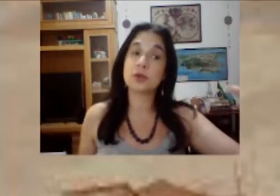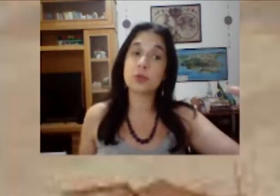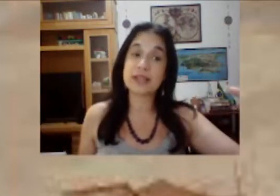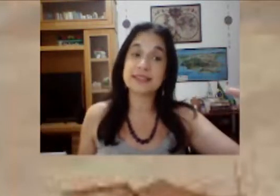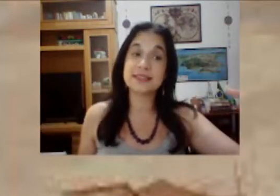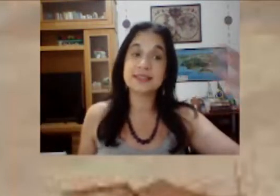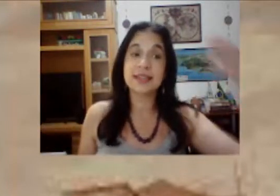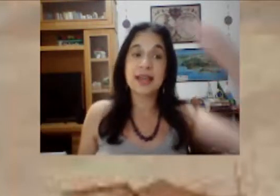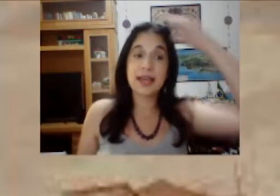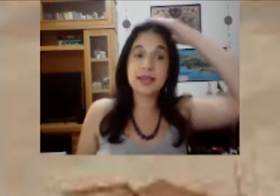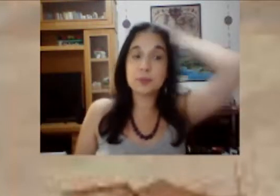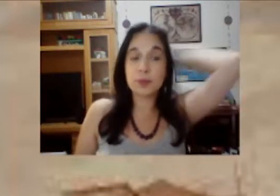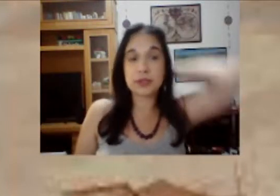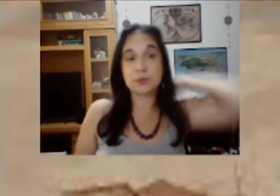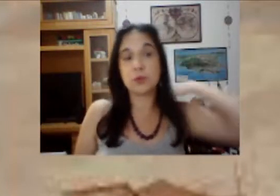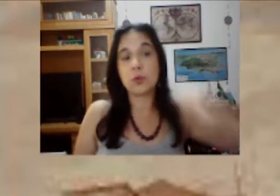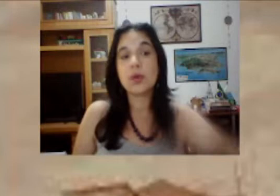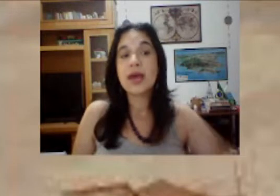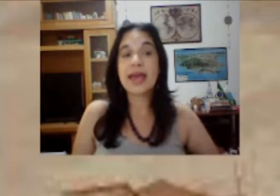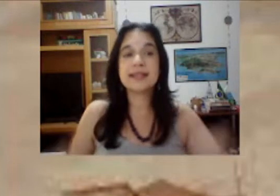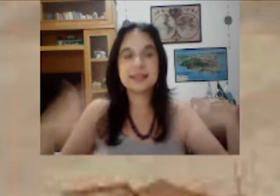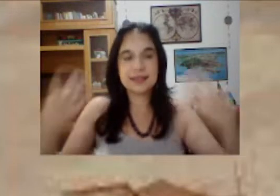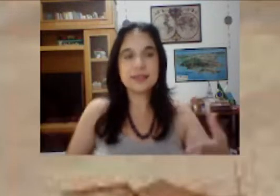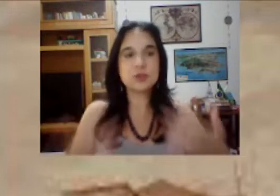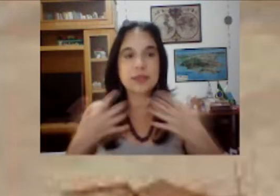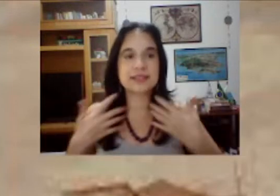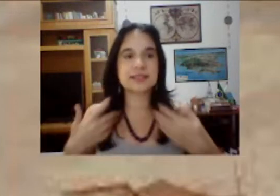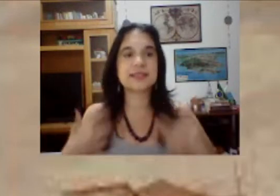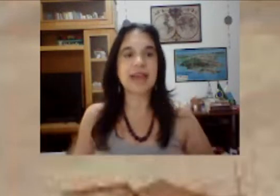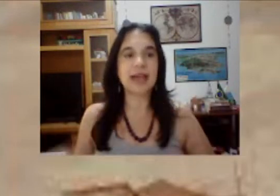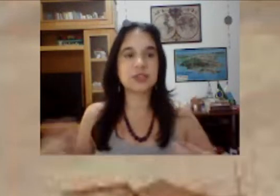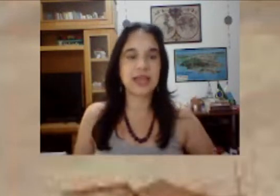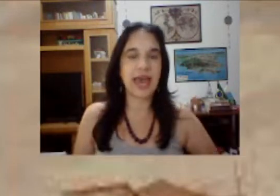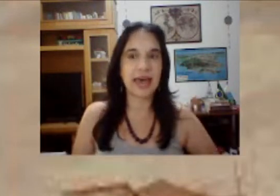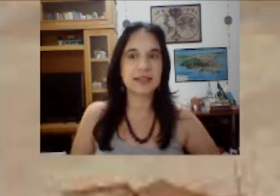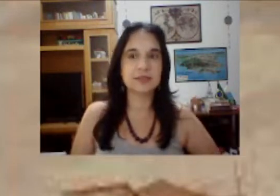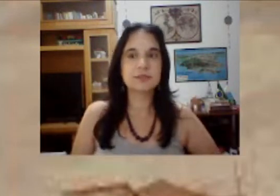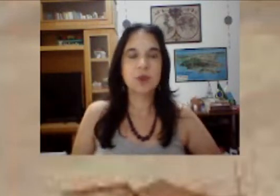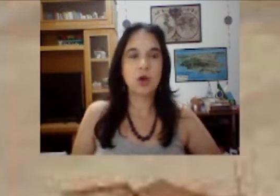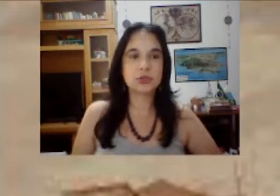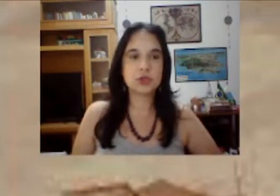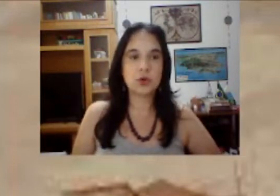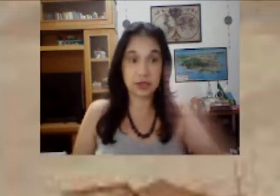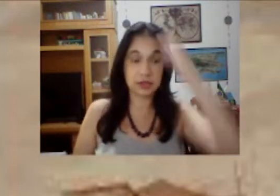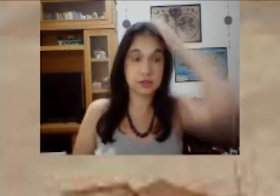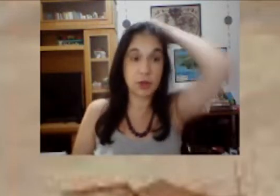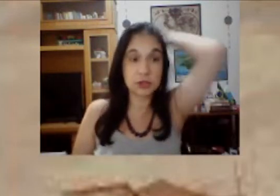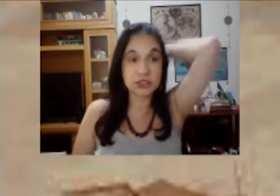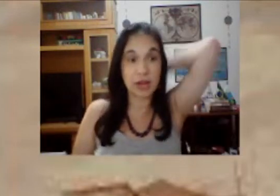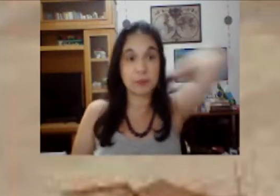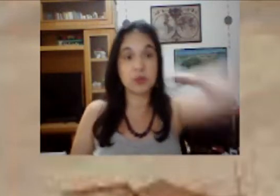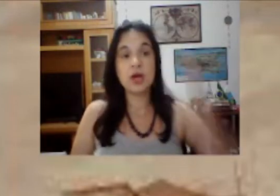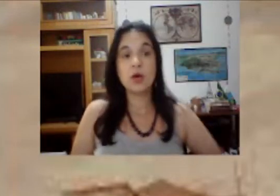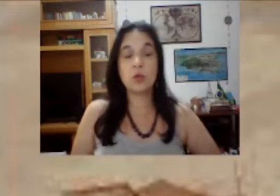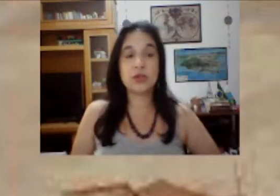actual residence in Botafogo. And this residence actually had also